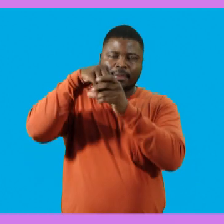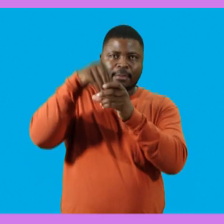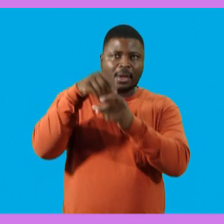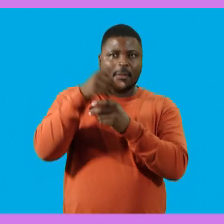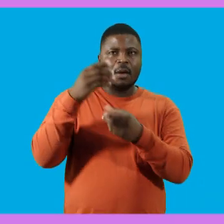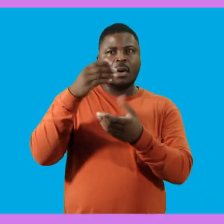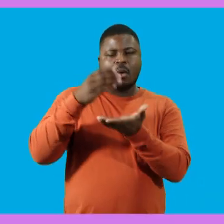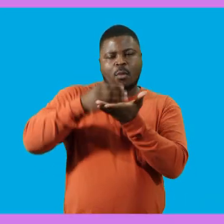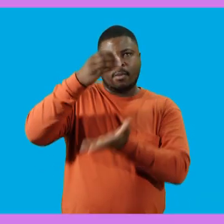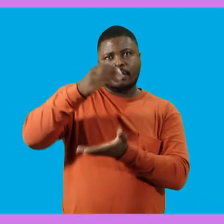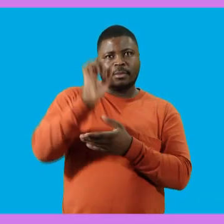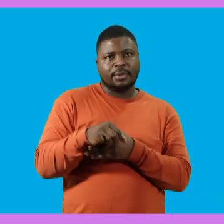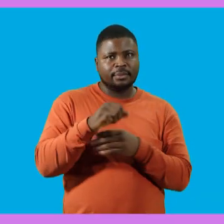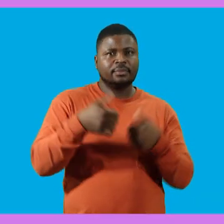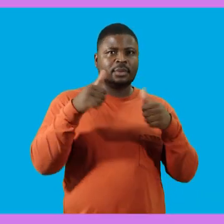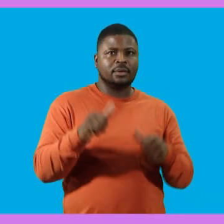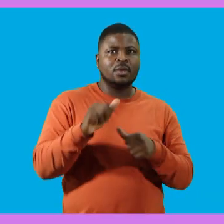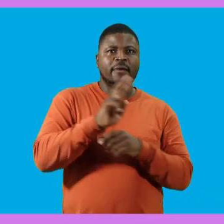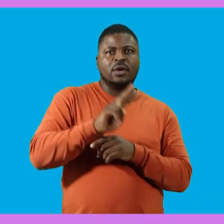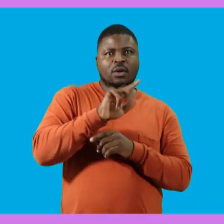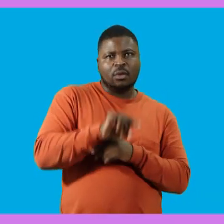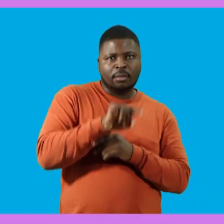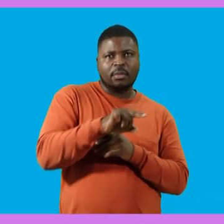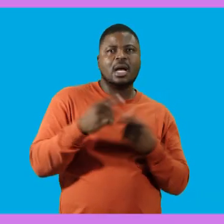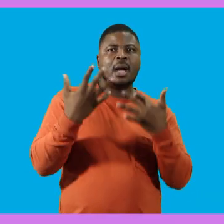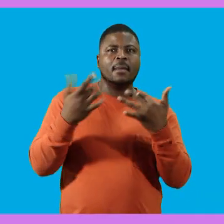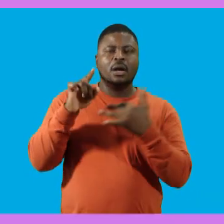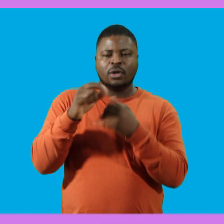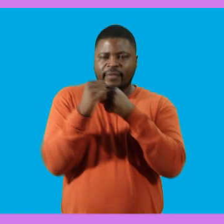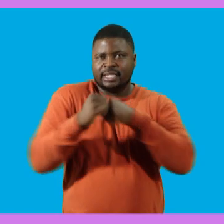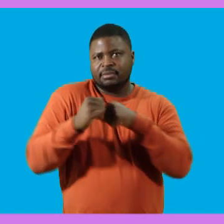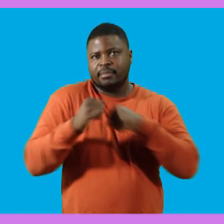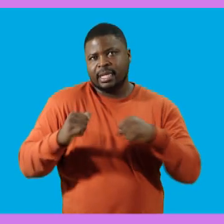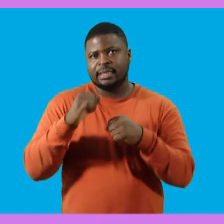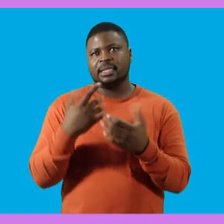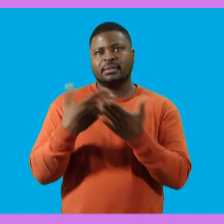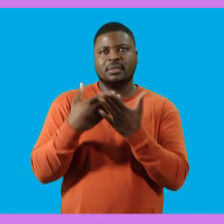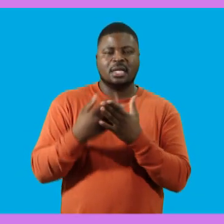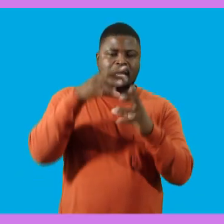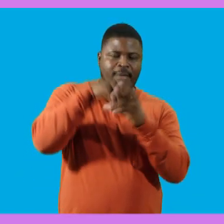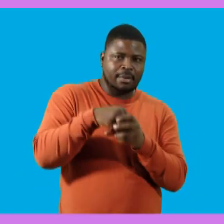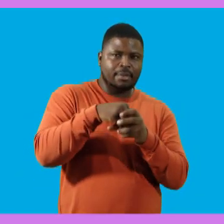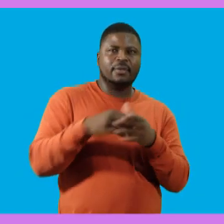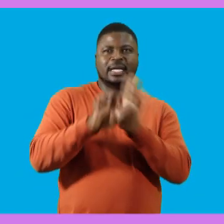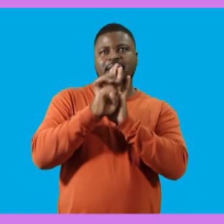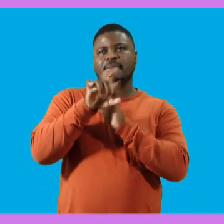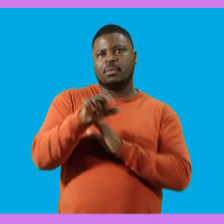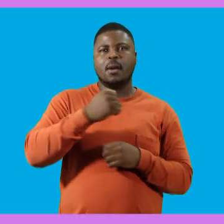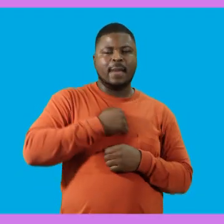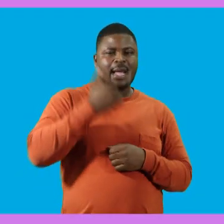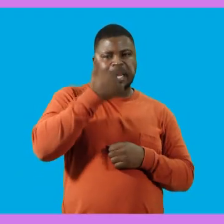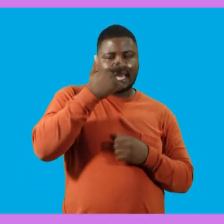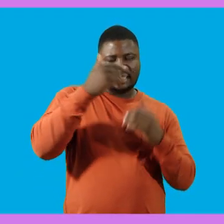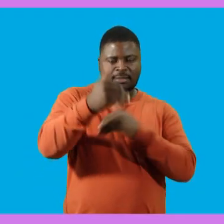water. Volume, the amount of space a substance or object occupies.